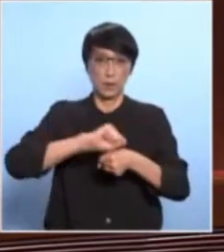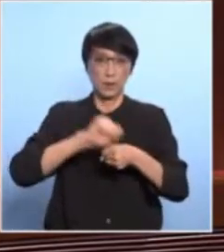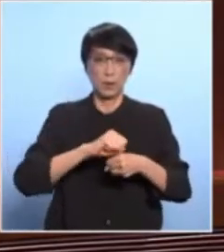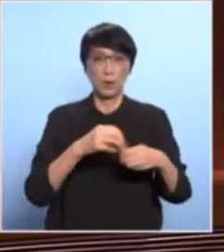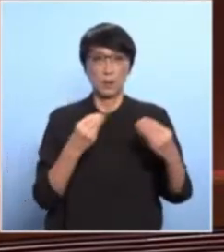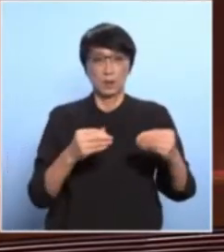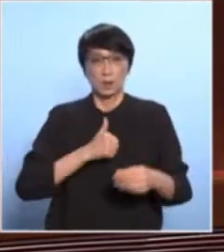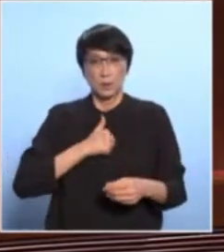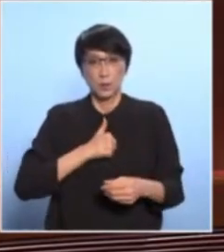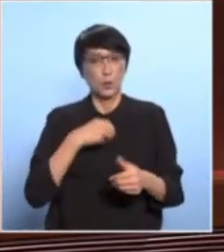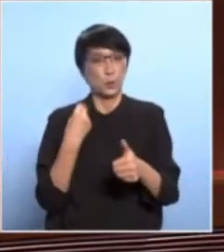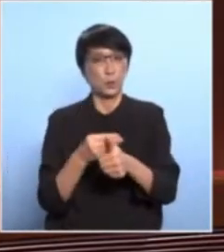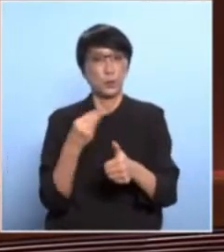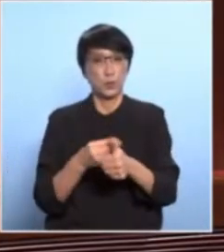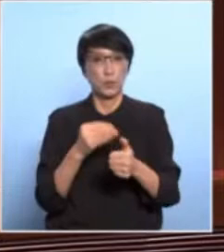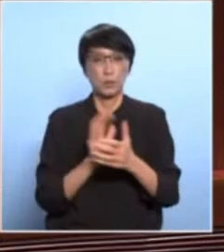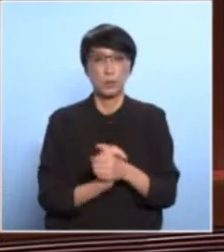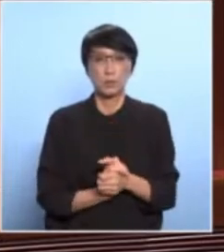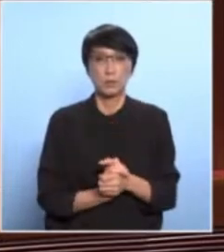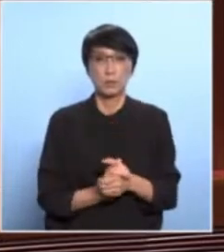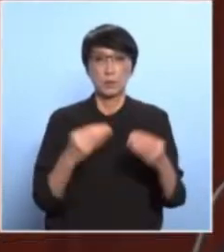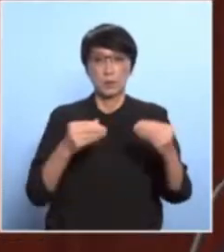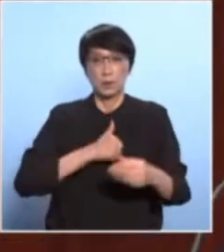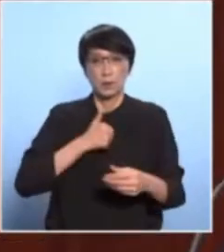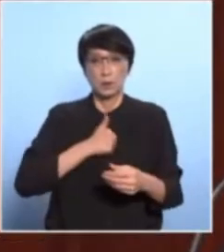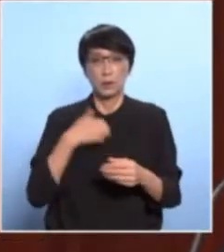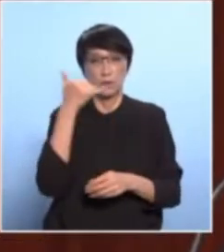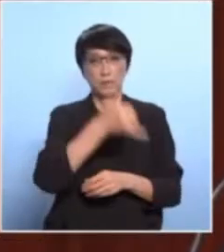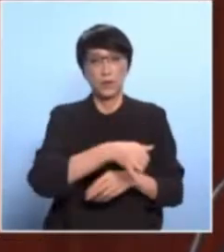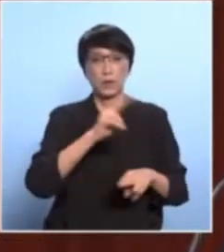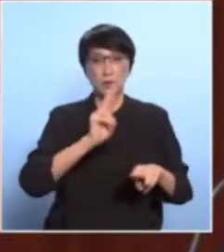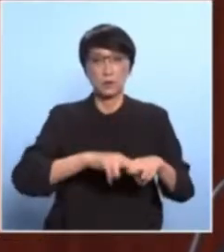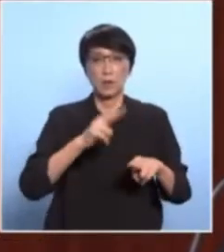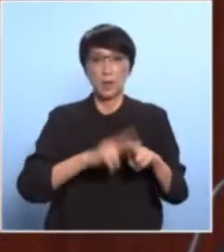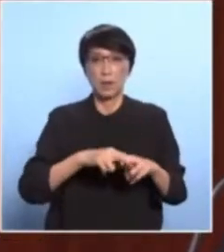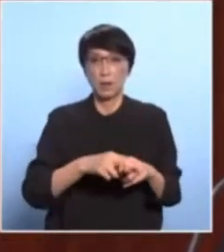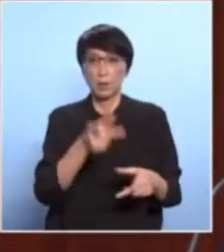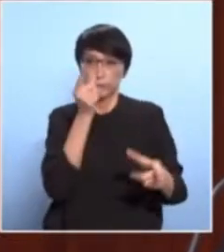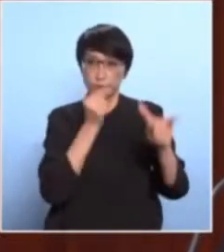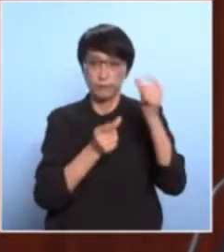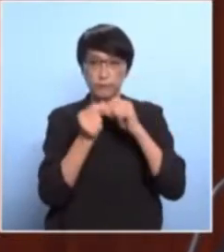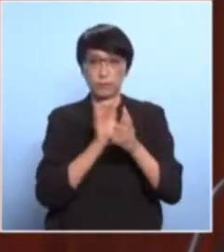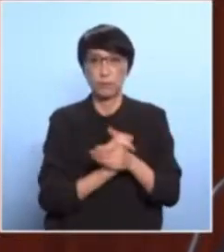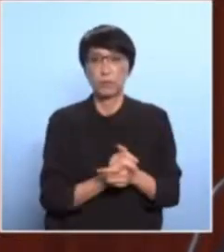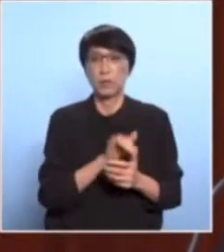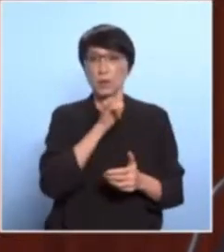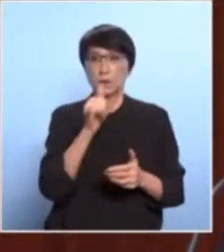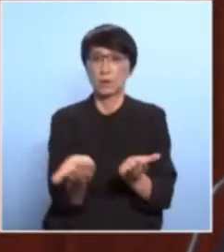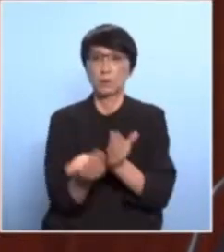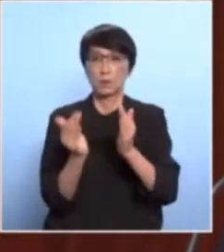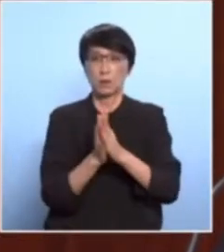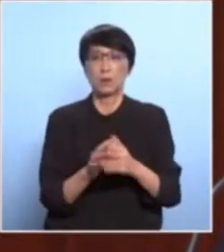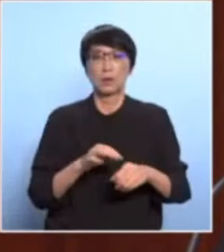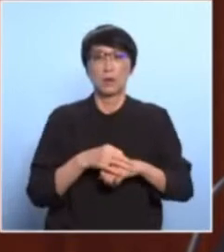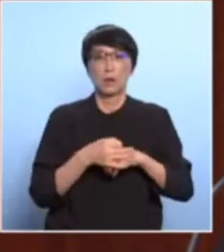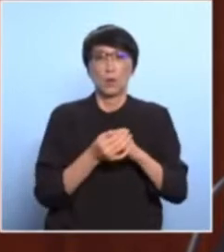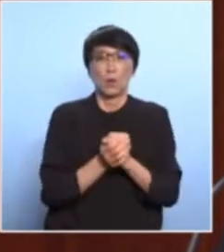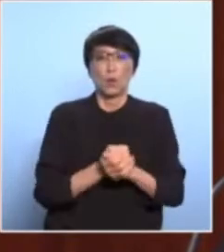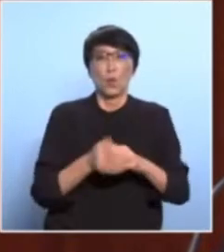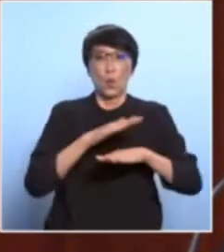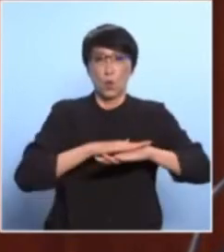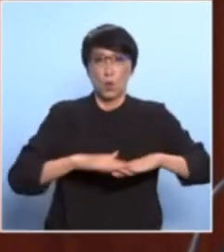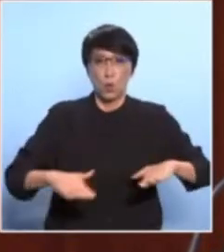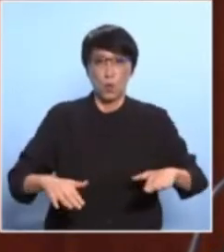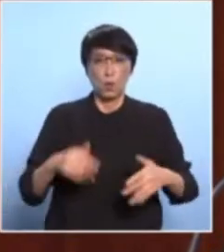1. Strengthen training for teachers. We will organize mainland study tours for teachers, provide in-school enhancement programs on national